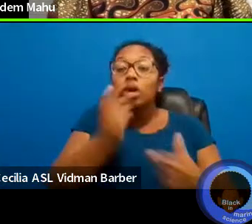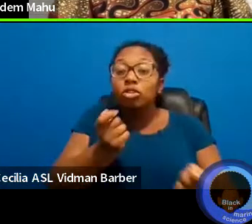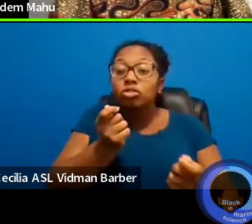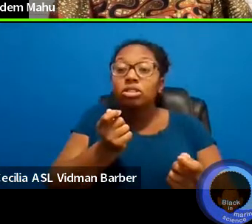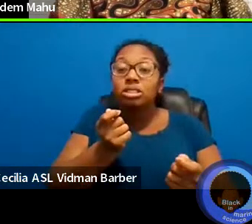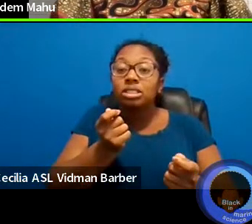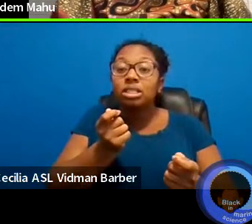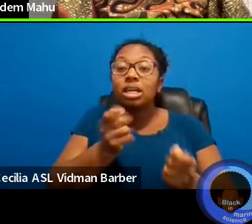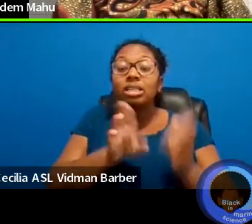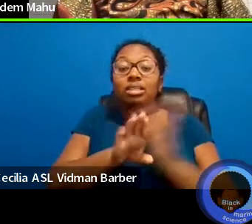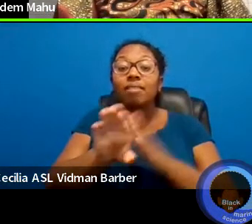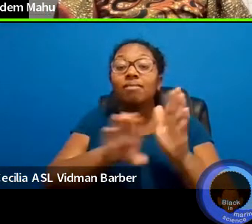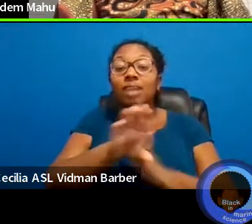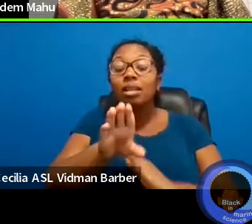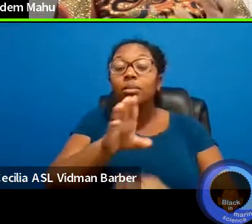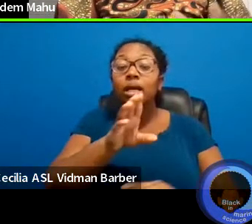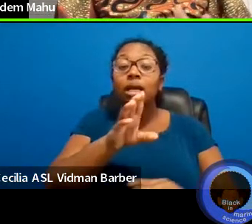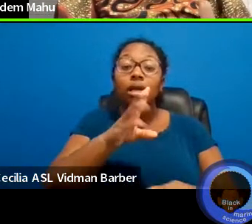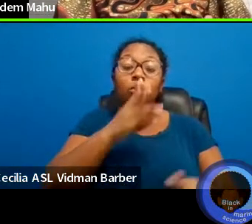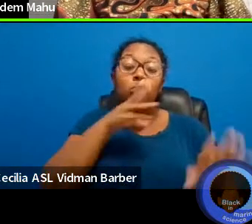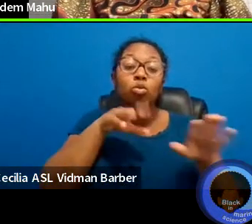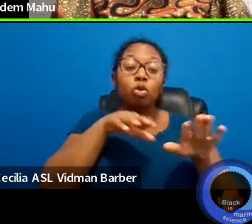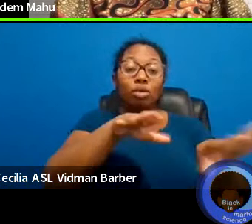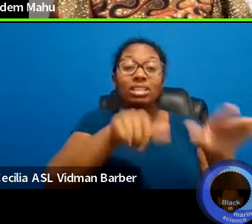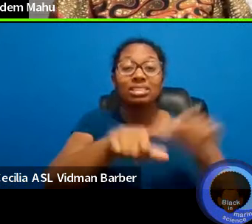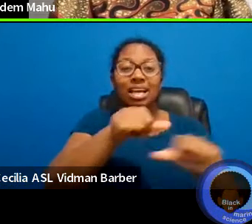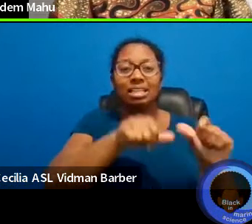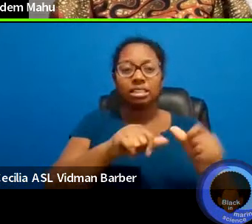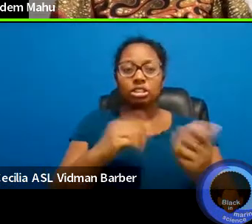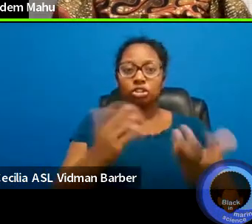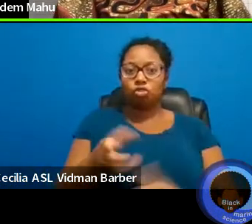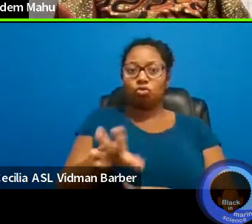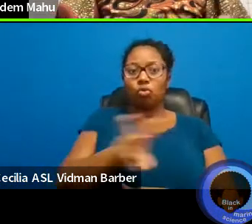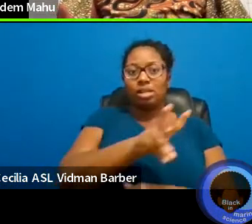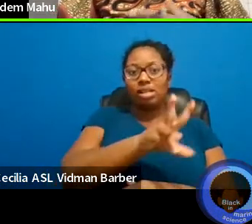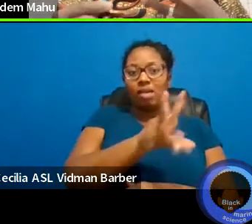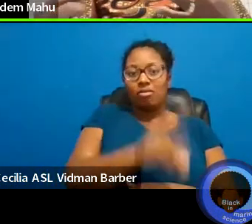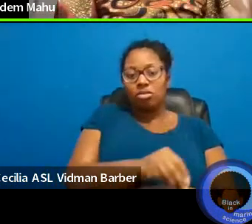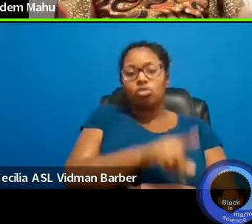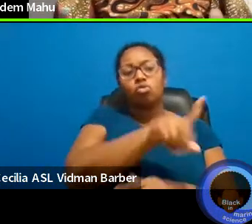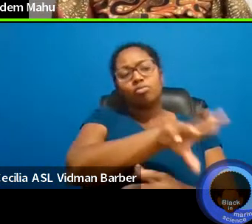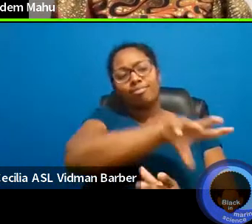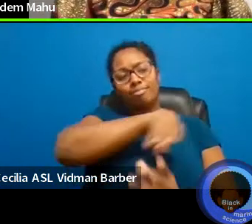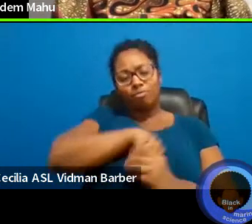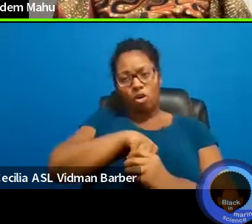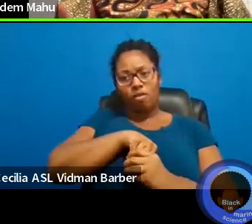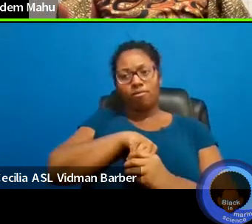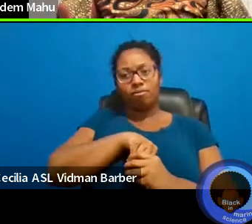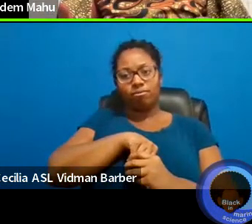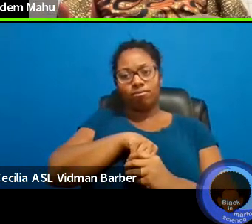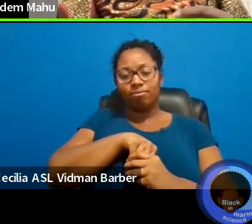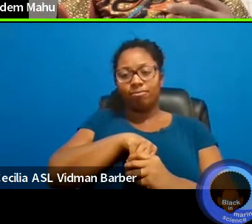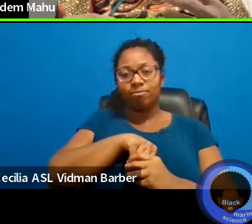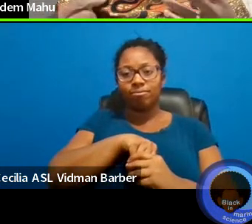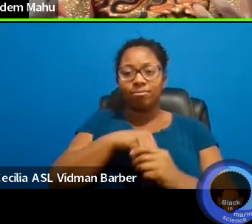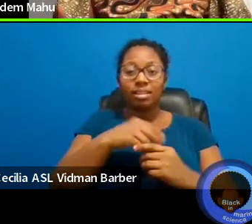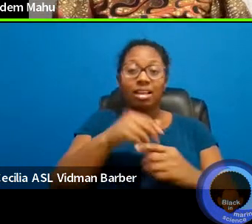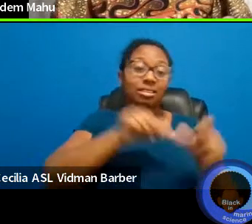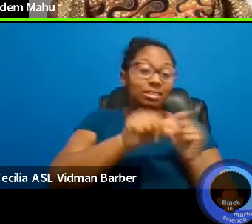West Africa to be part of this program. So our scientists,